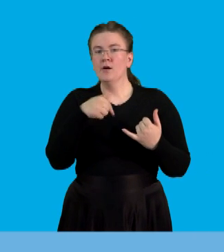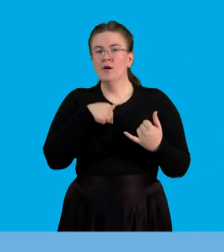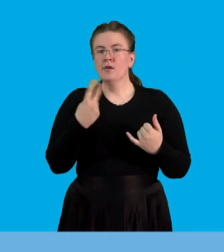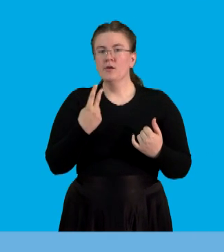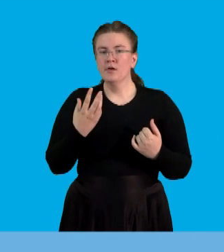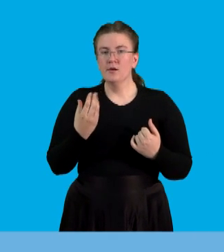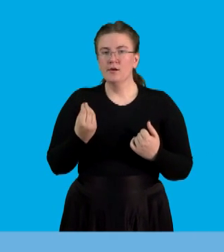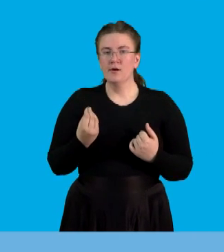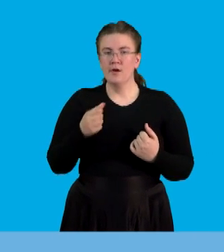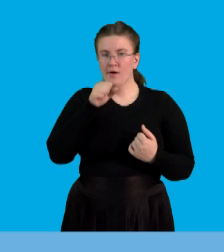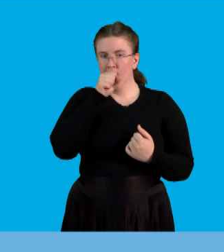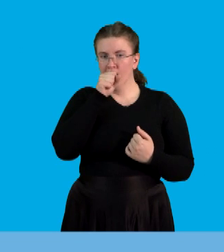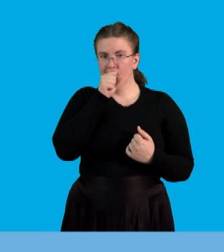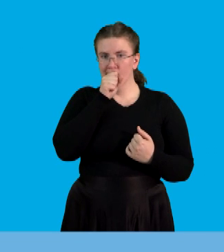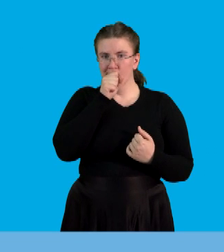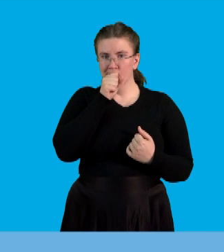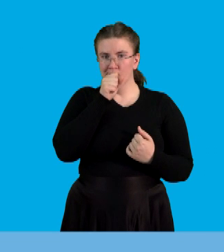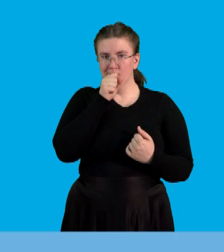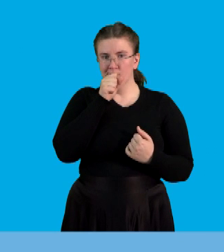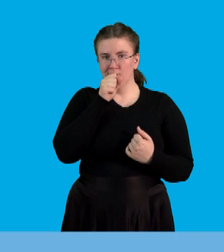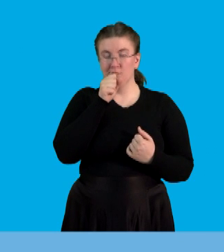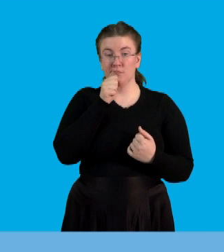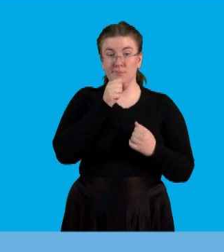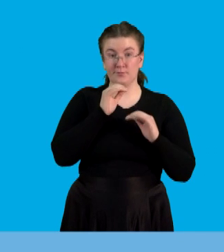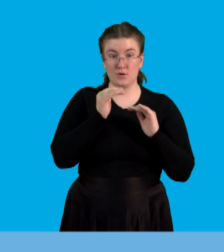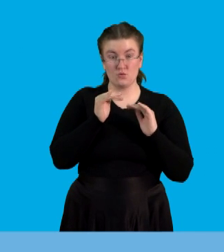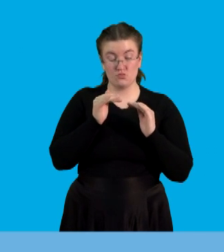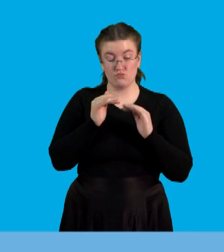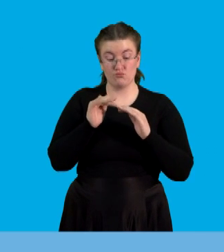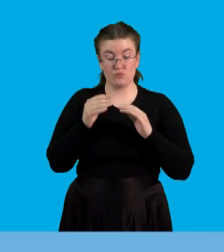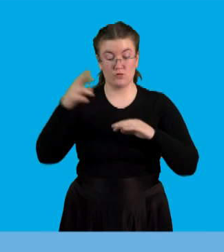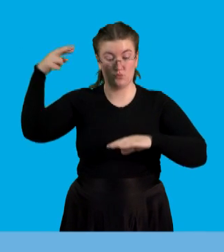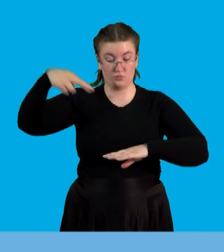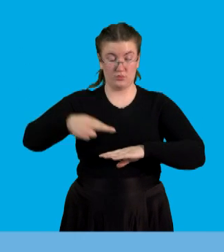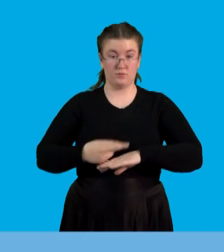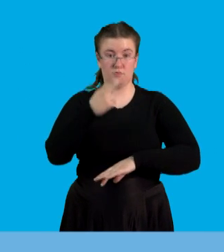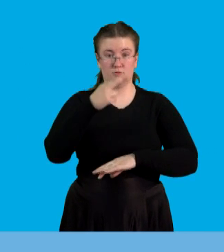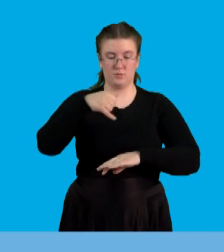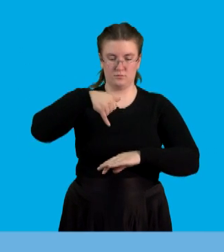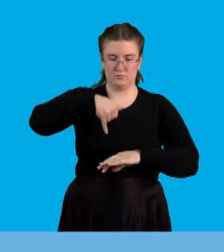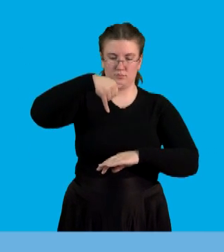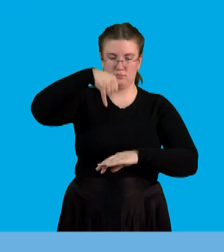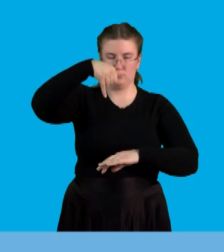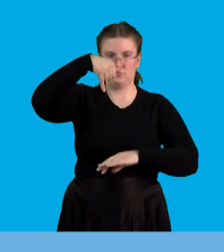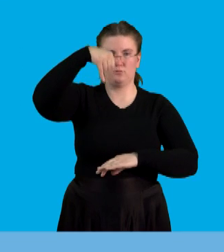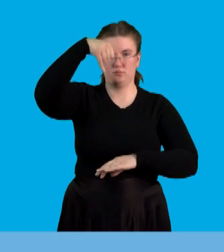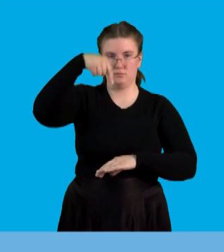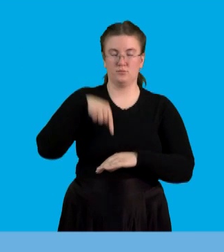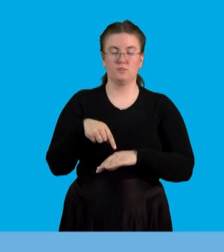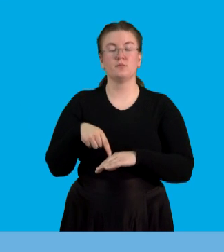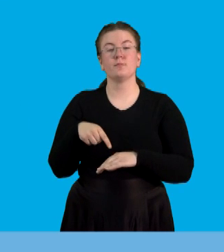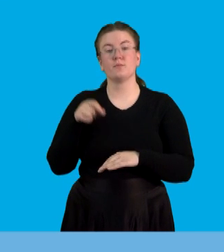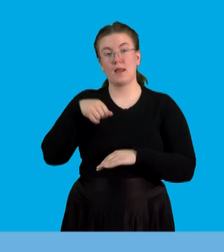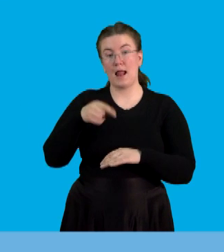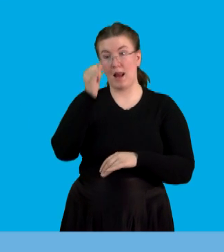surface. Now, we also have another line in between the two rays. That line is called our normal line, which helps us to